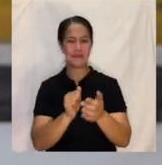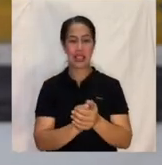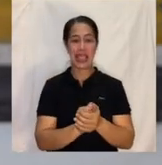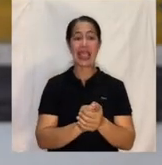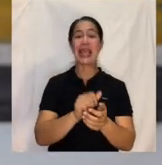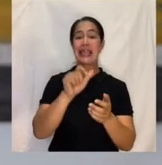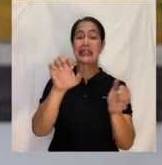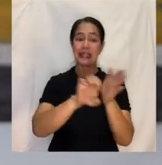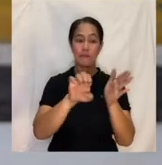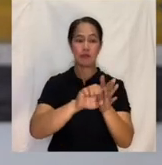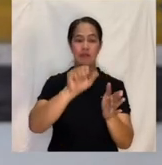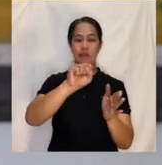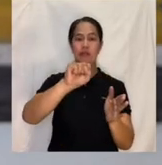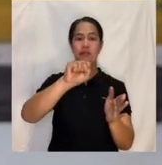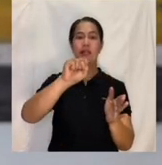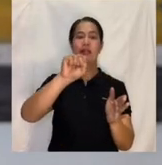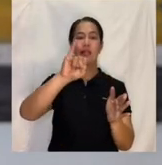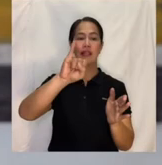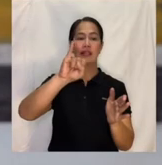like sail,